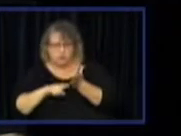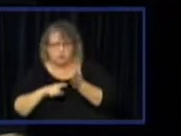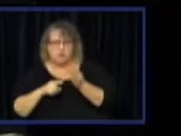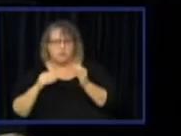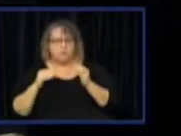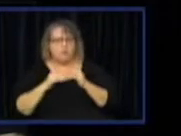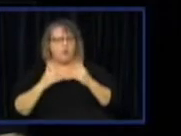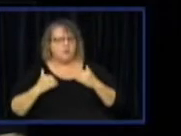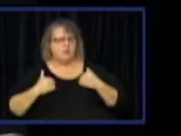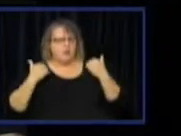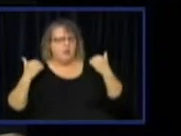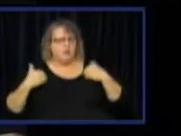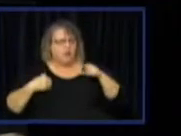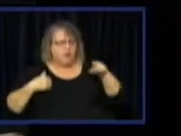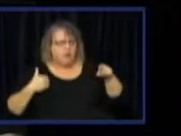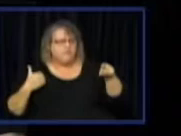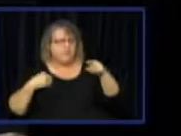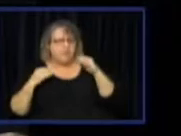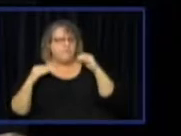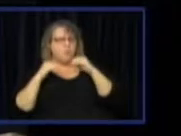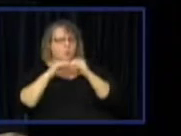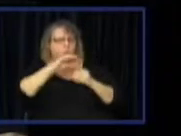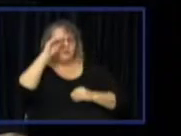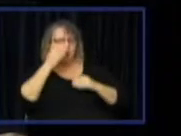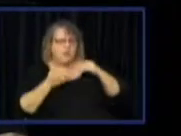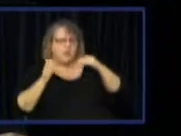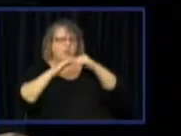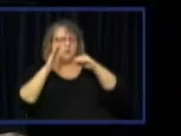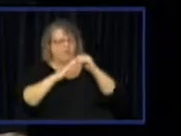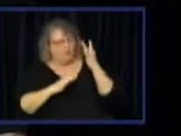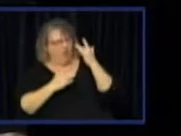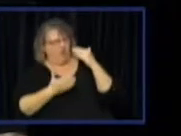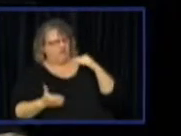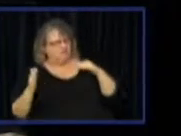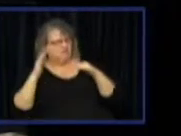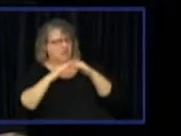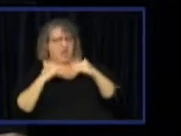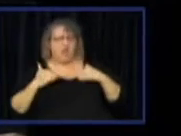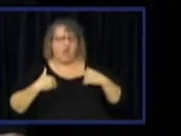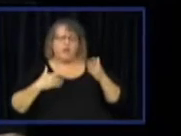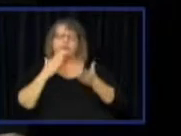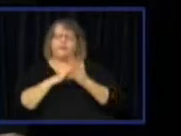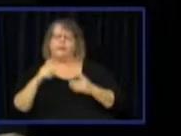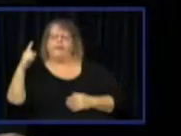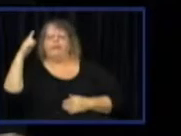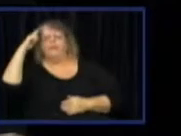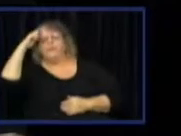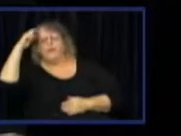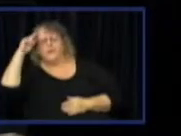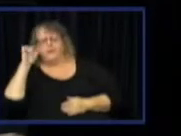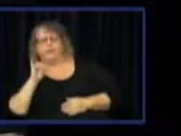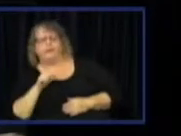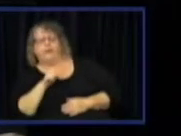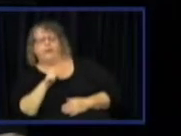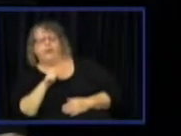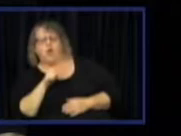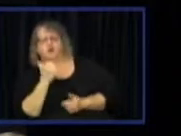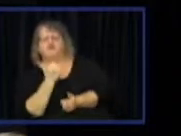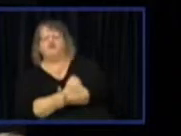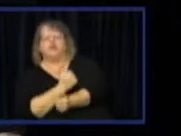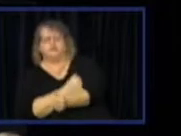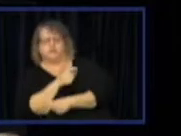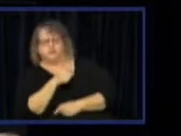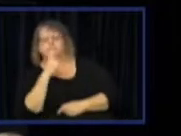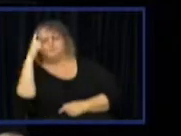more younger people are having strokes. Now, why is that? And I know some people think it's because of drug